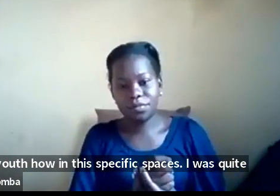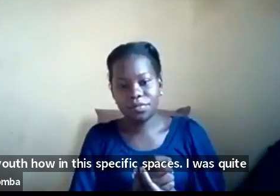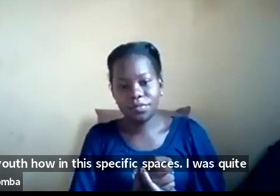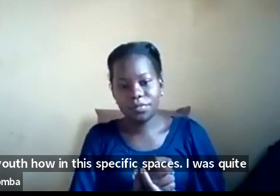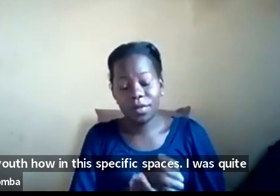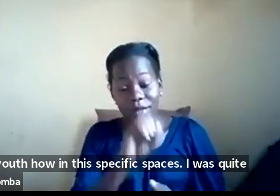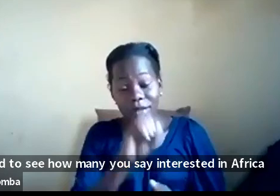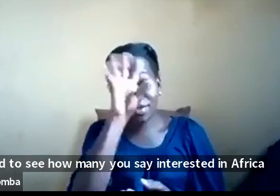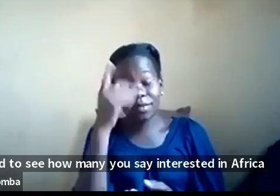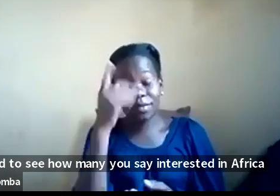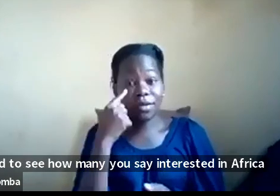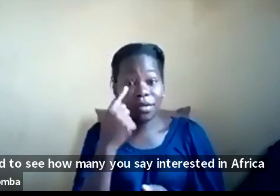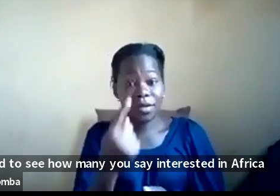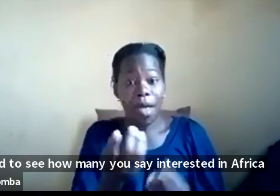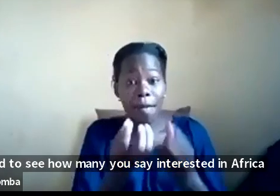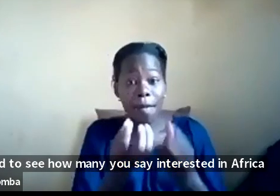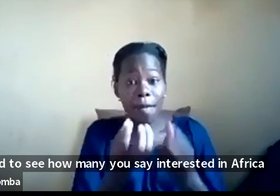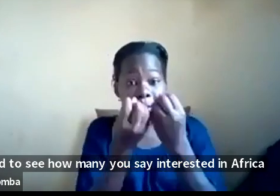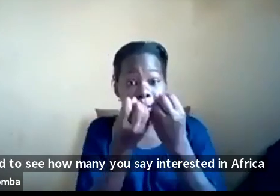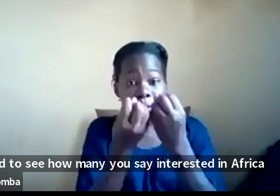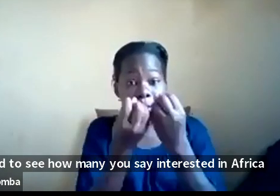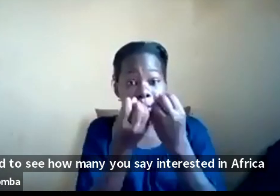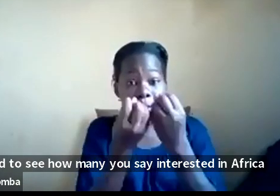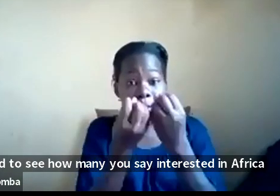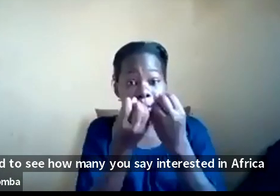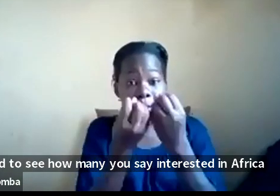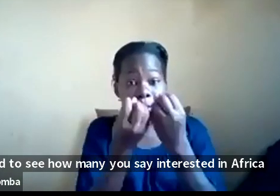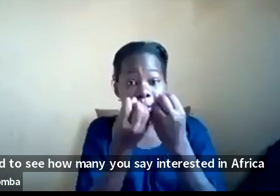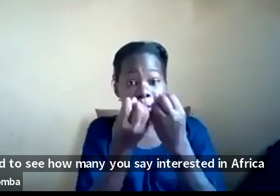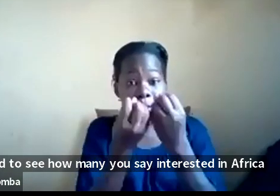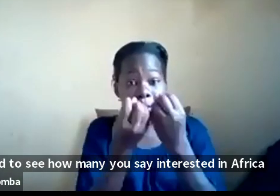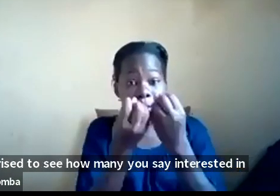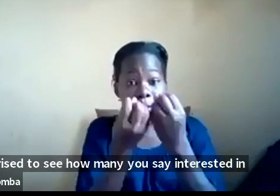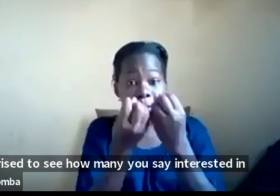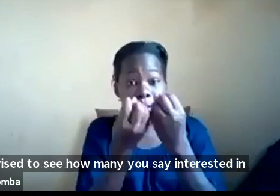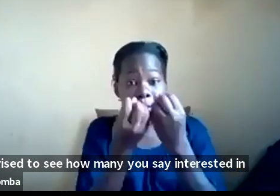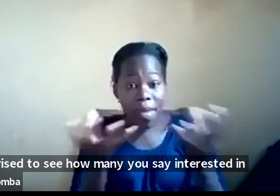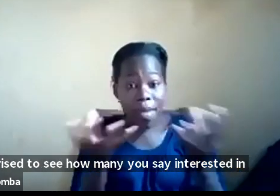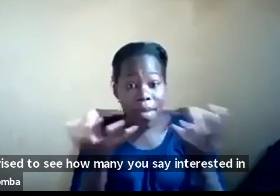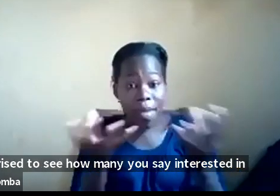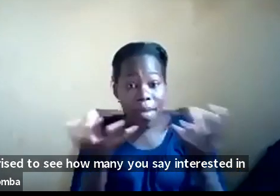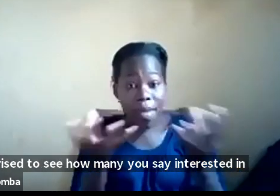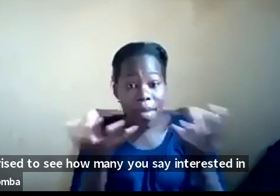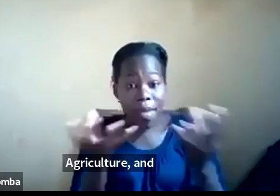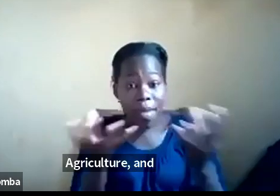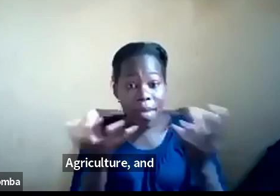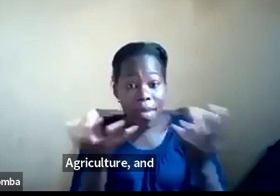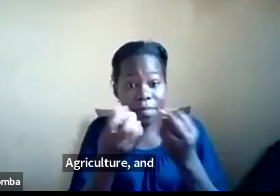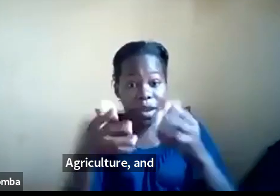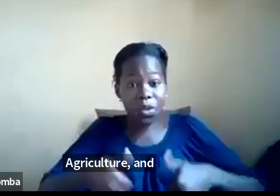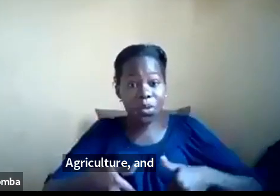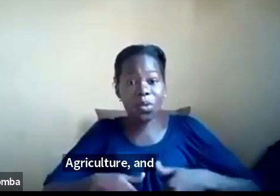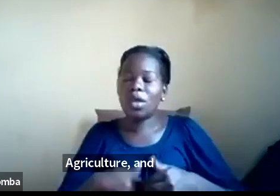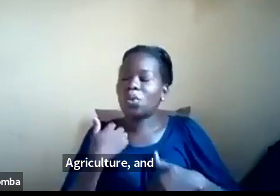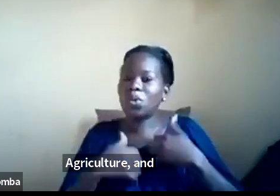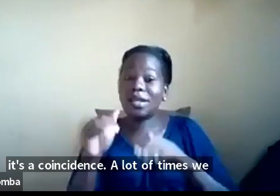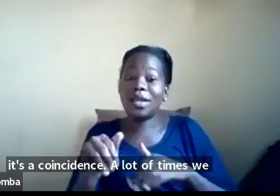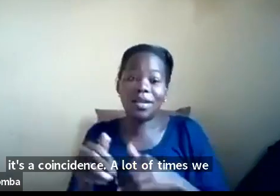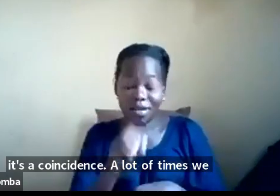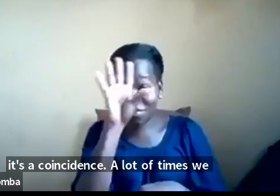interested in agriculture. And surprised me too. Yes, it's a coincidence. A lot of times we had this notion